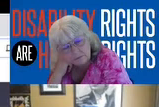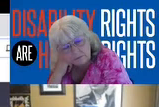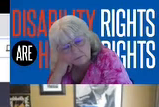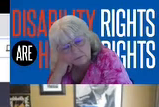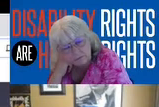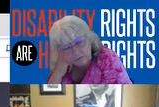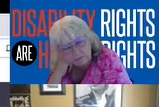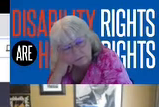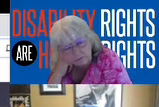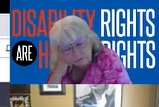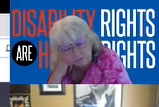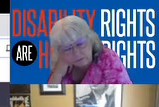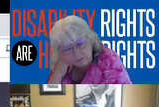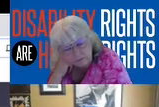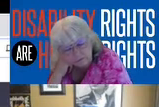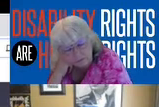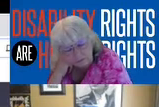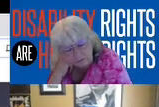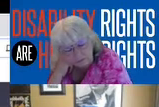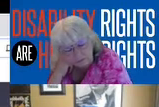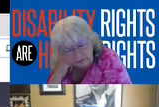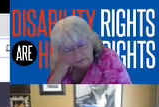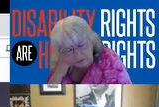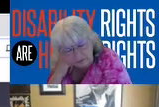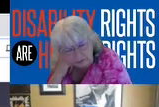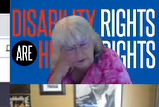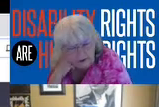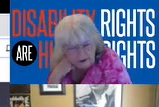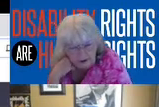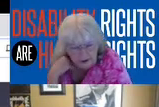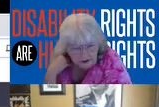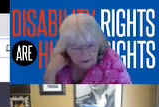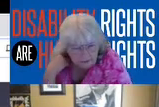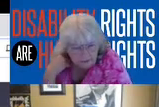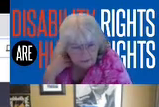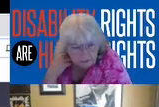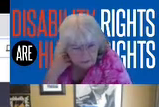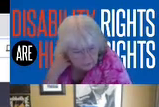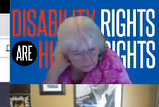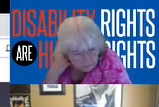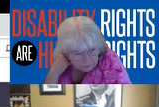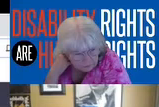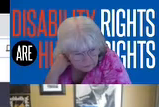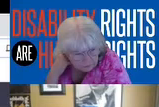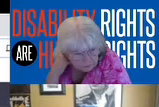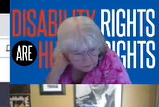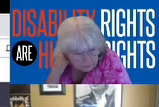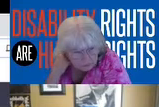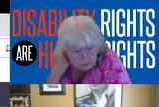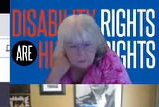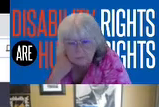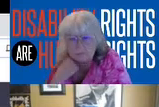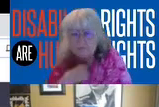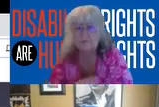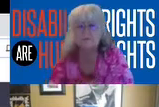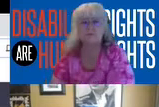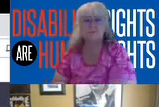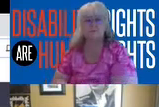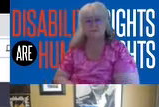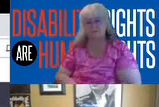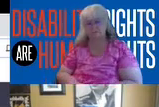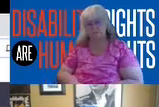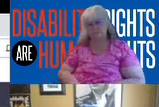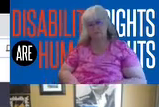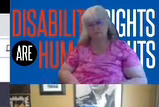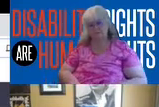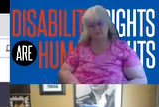closed captioning. They have guides for all of these things. If this is something that, if you're looking like